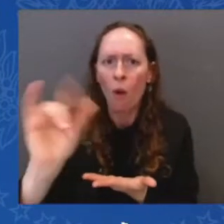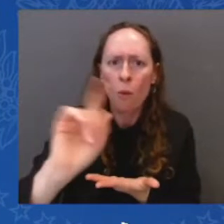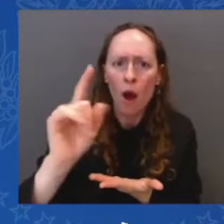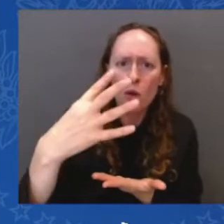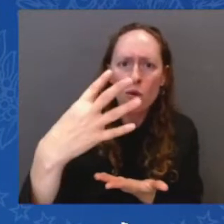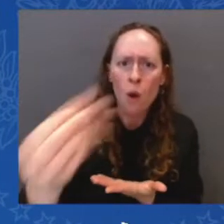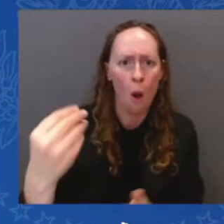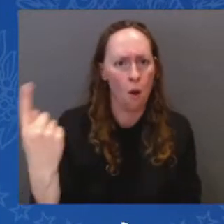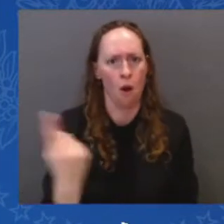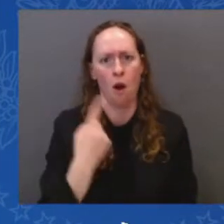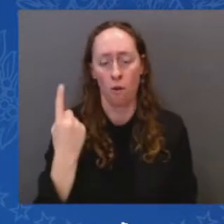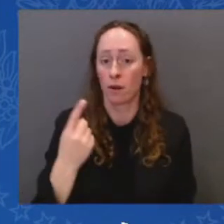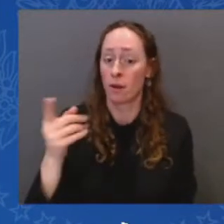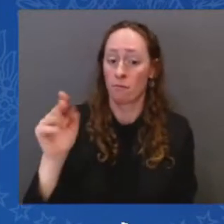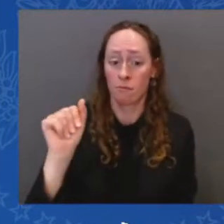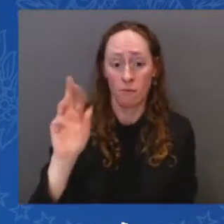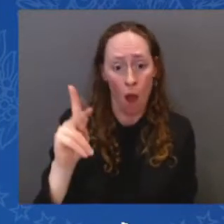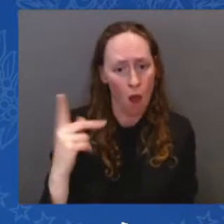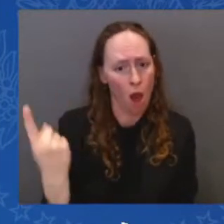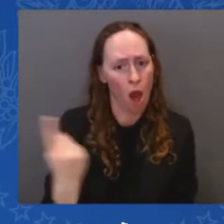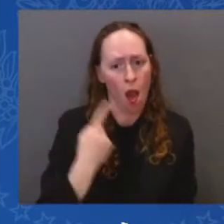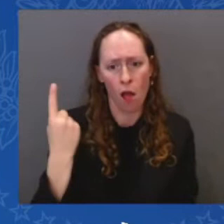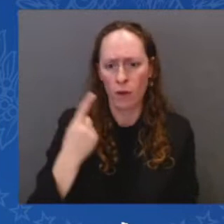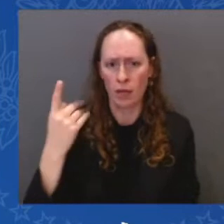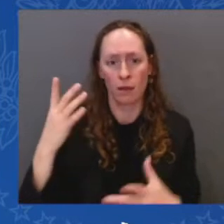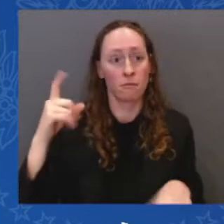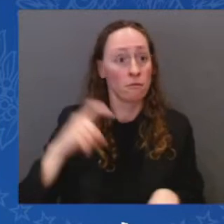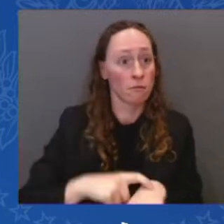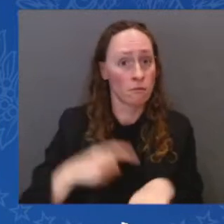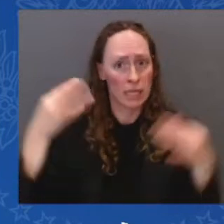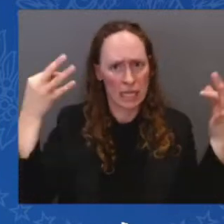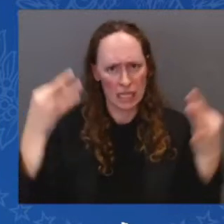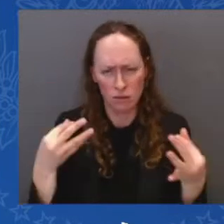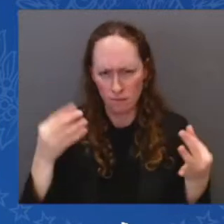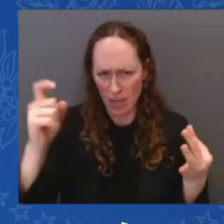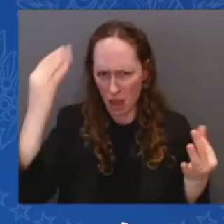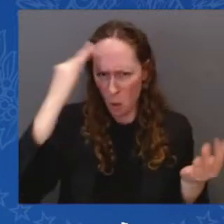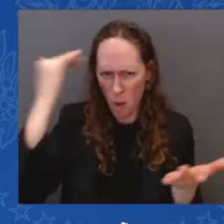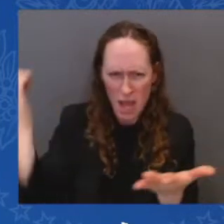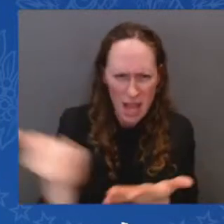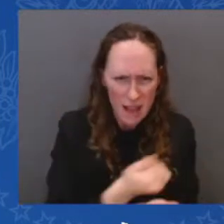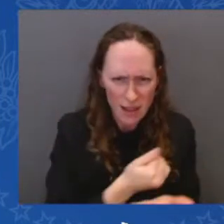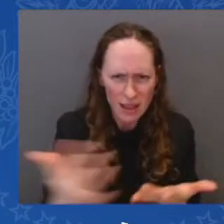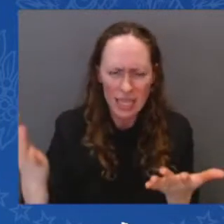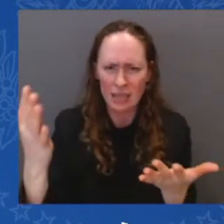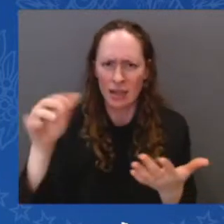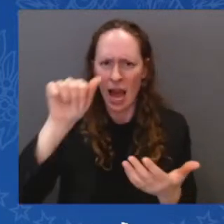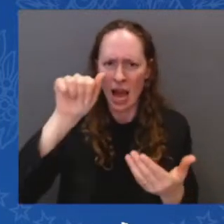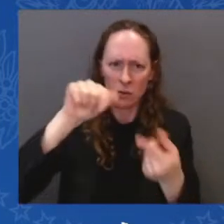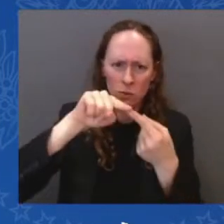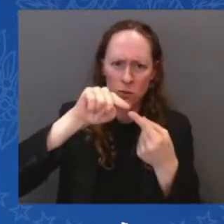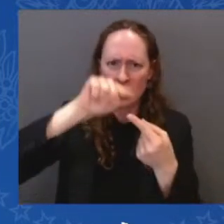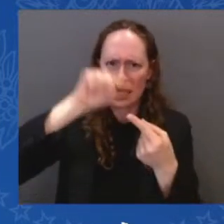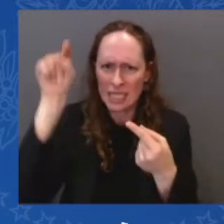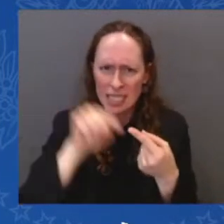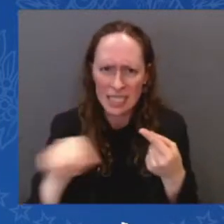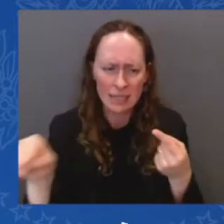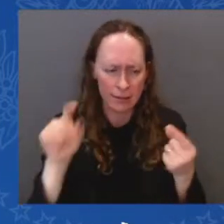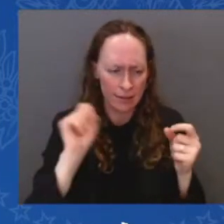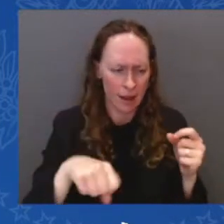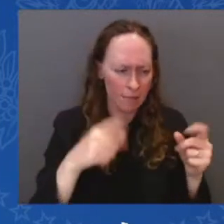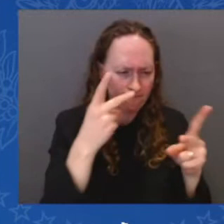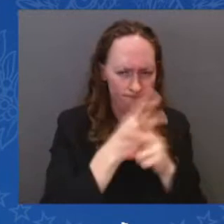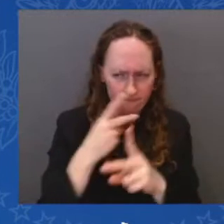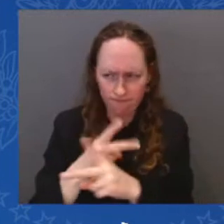leader and his advice to others. As Commander-in-Chief,